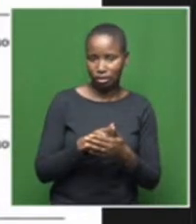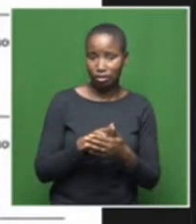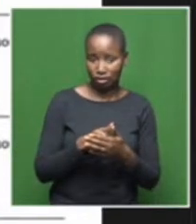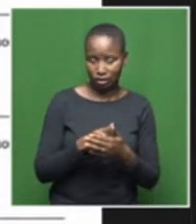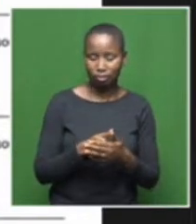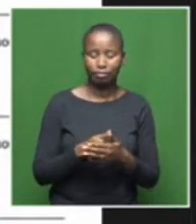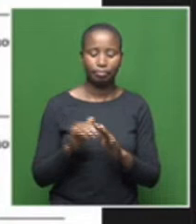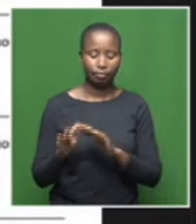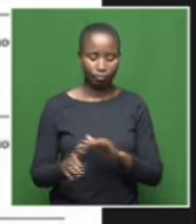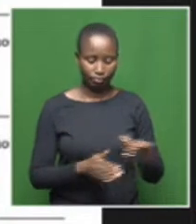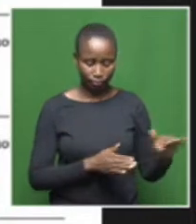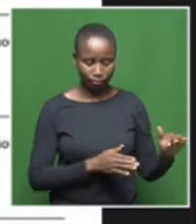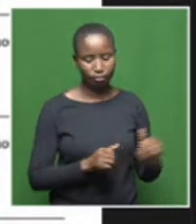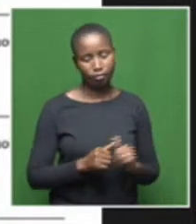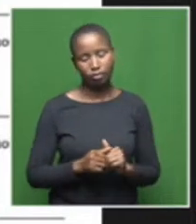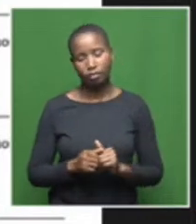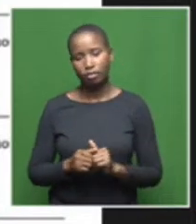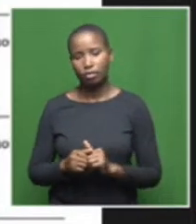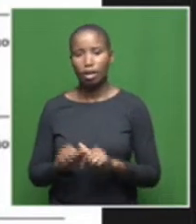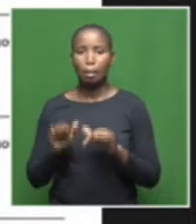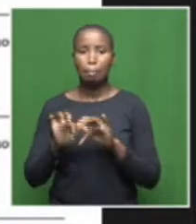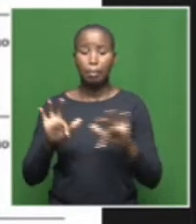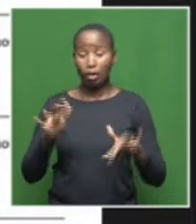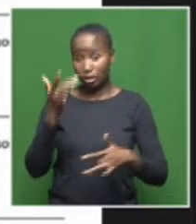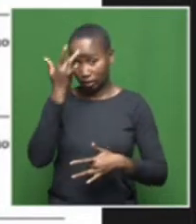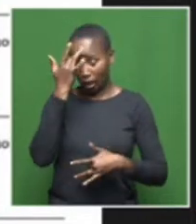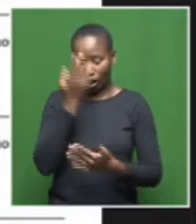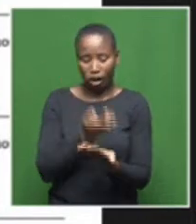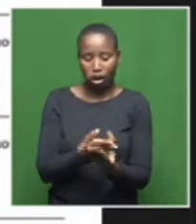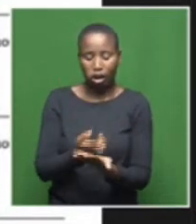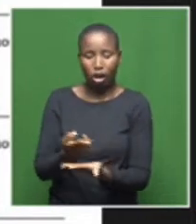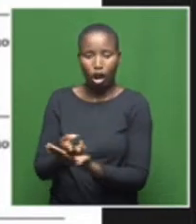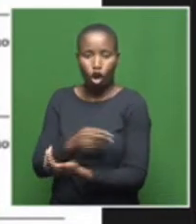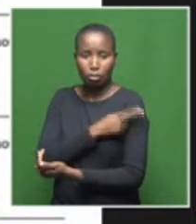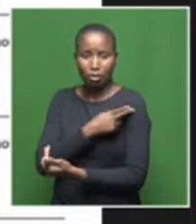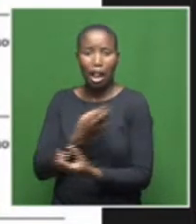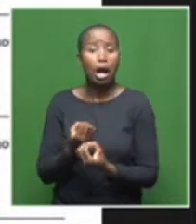Admissions in hospital as of yesterday stood at